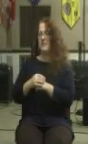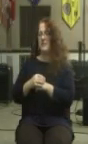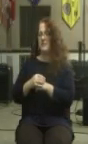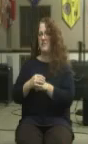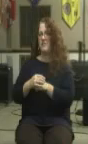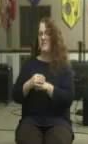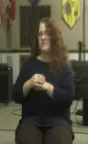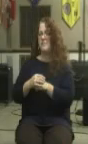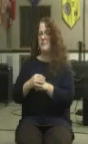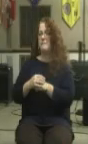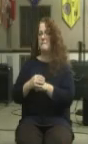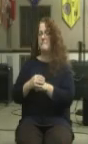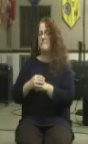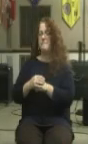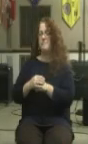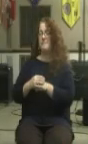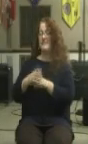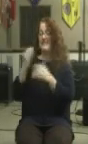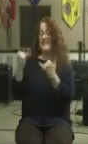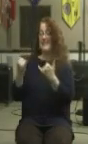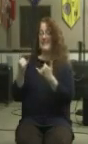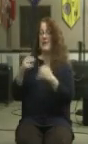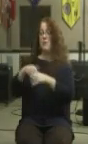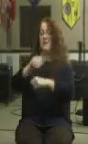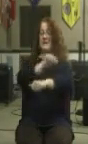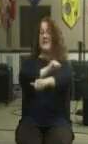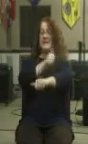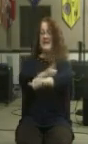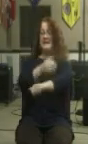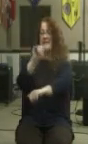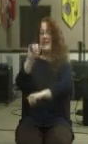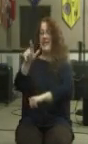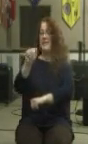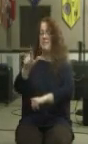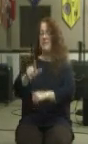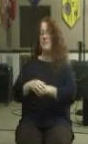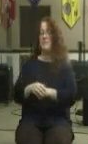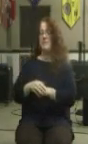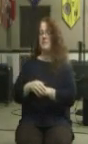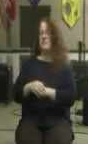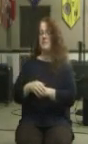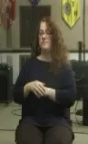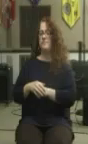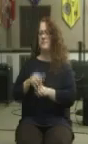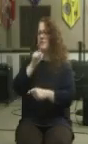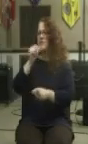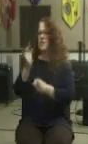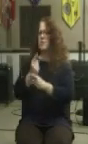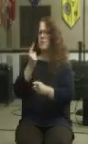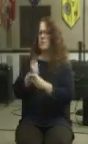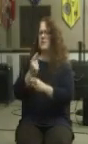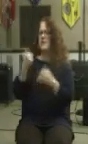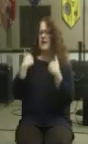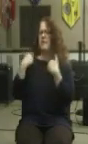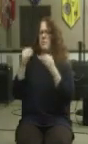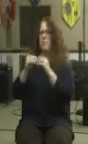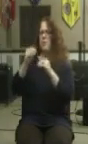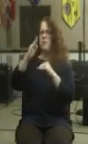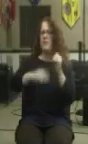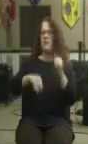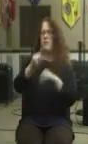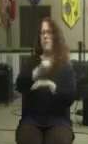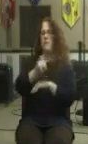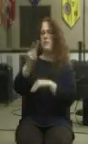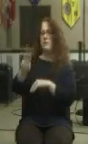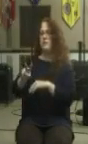going to tell you the fact about where we live. Right now in the city of Anniston, Alabama, it is not proper for